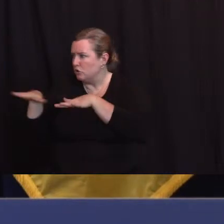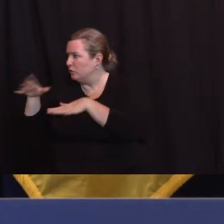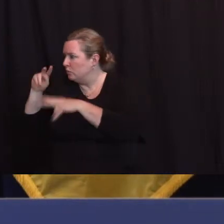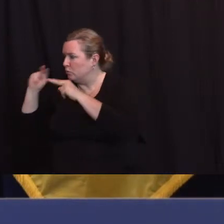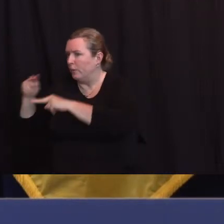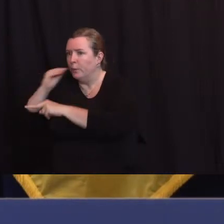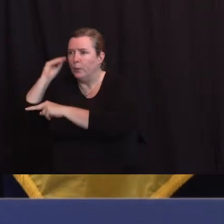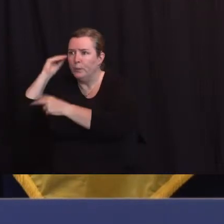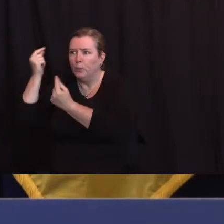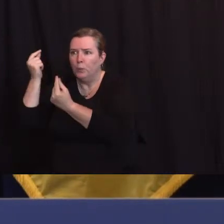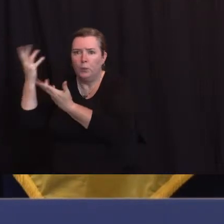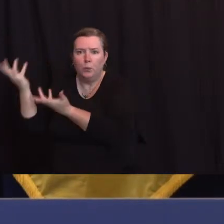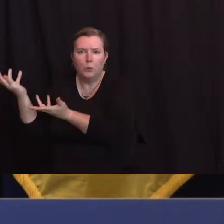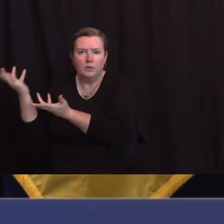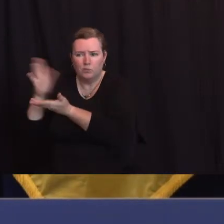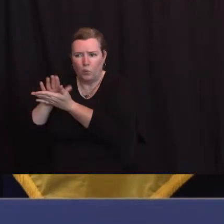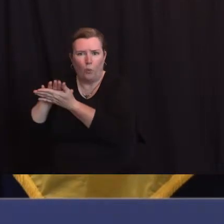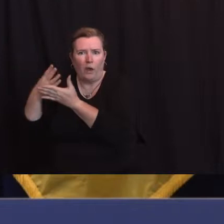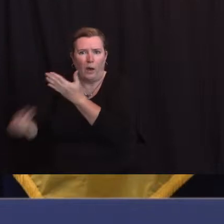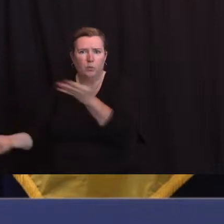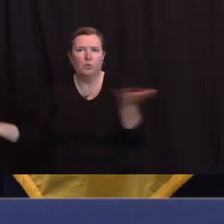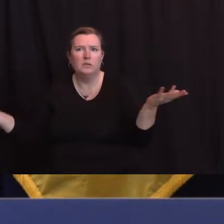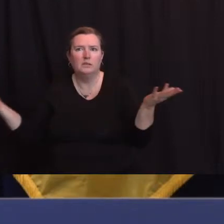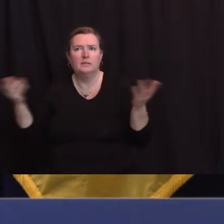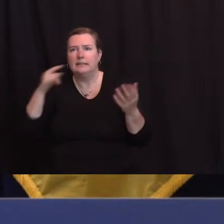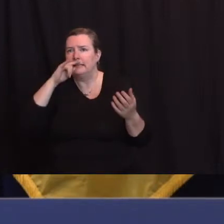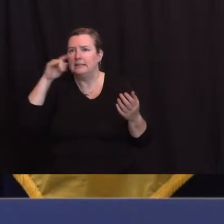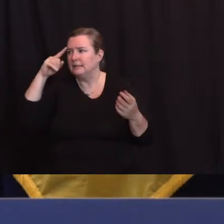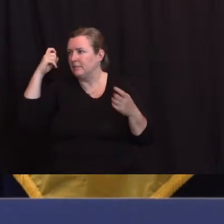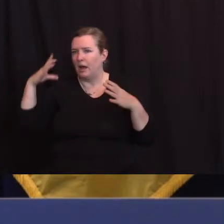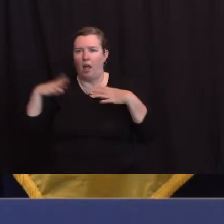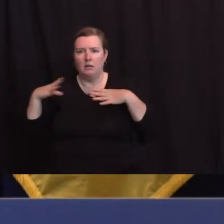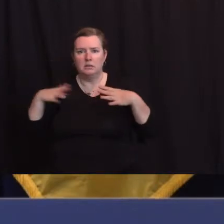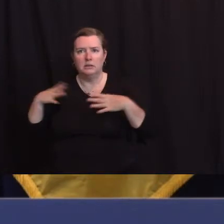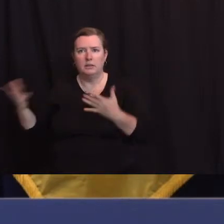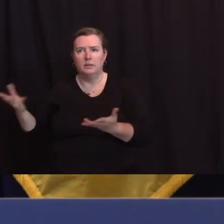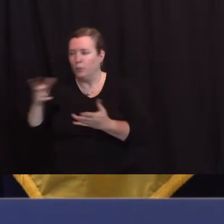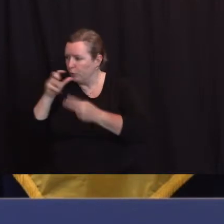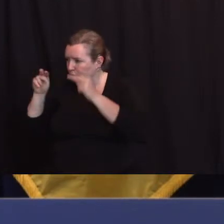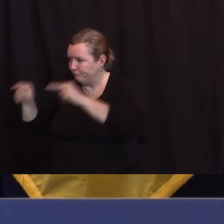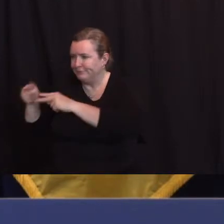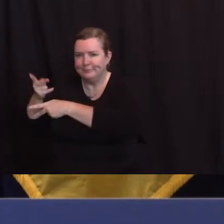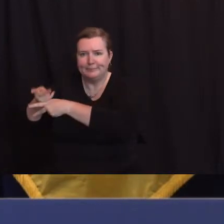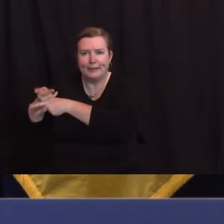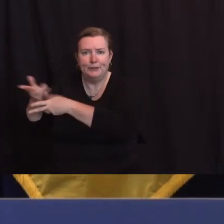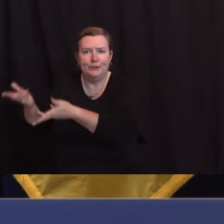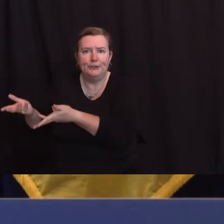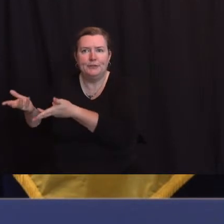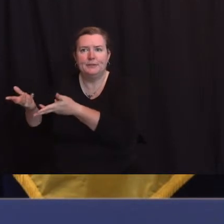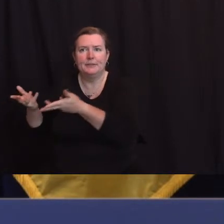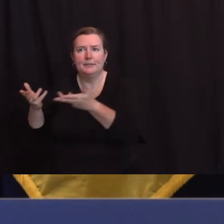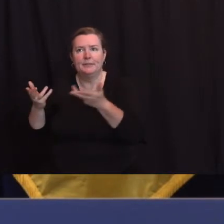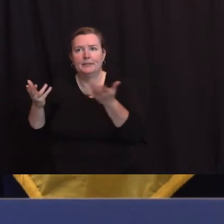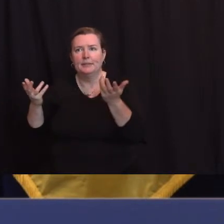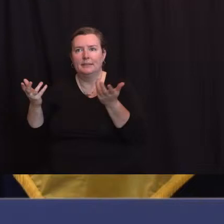and now you've got kids on summer holiday, you've got who's taking care of the kids, particularly with districts that weren't all in person. You've got folks